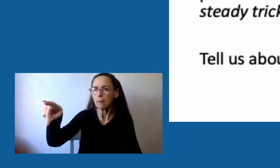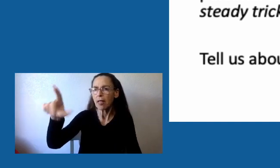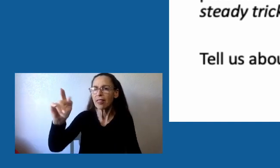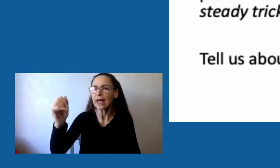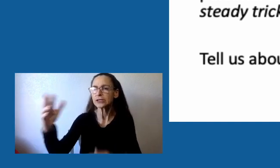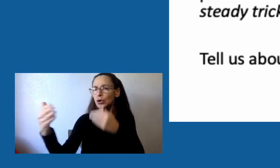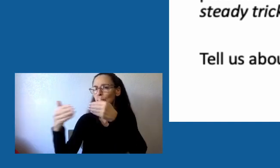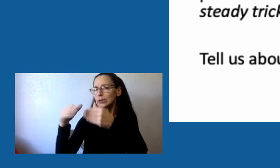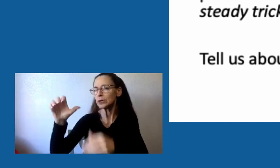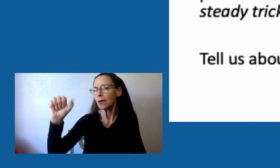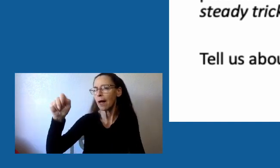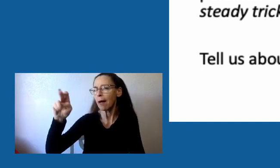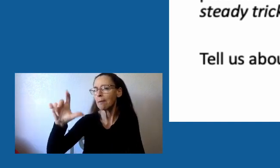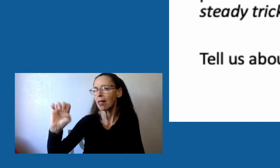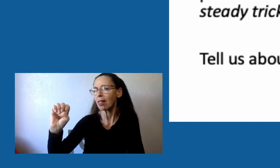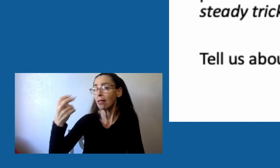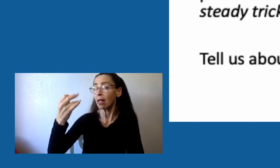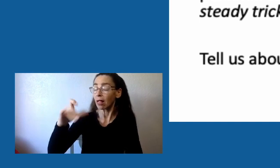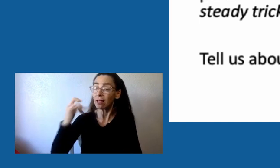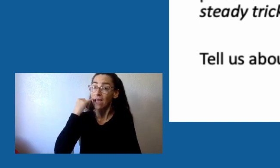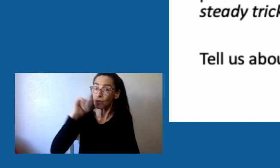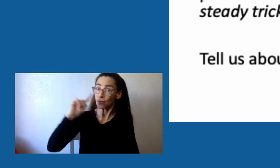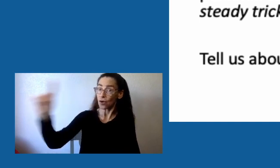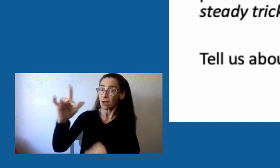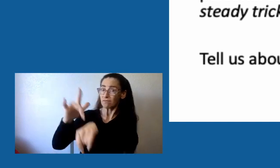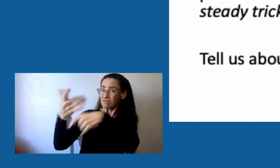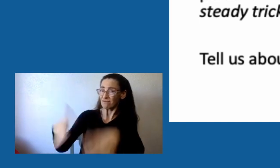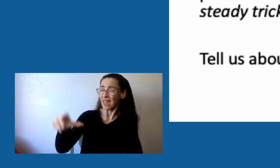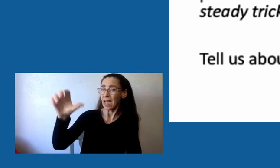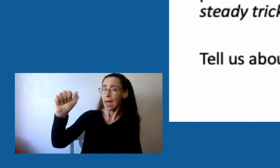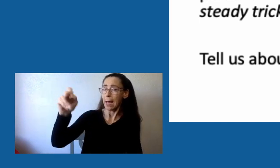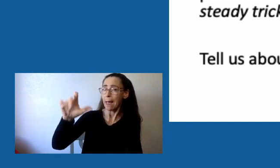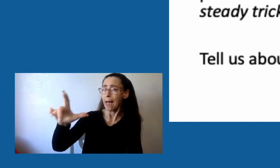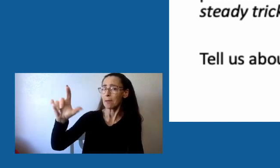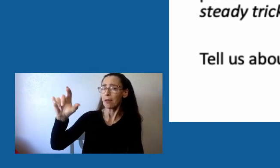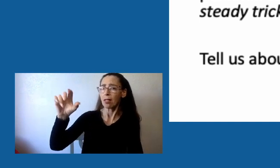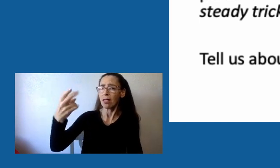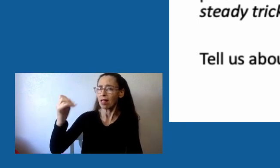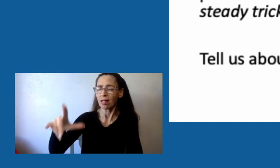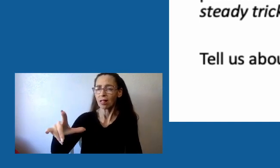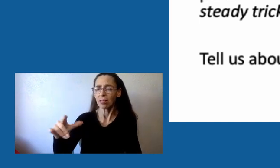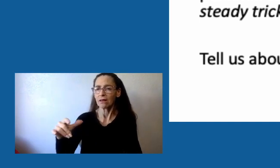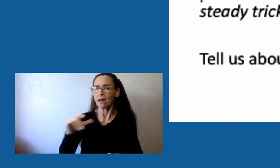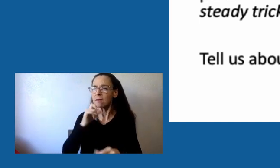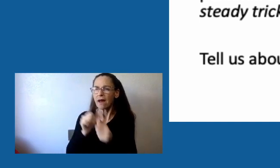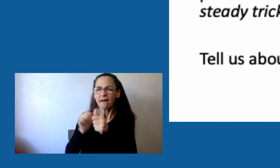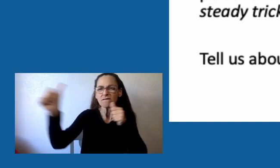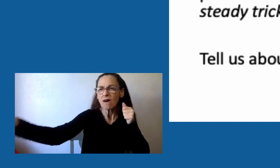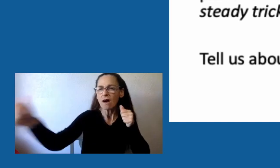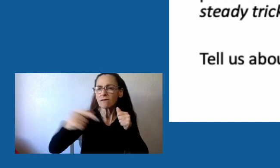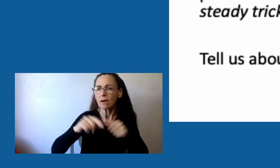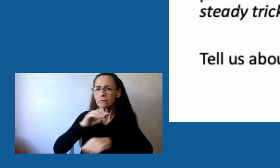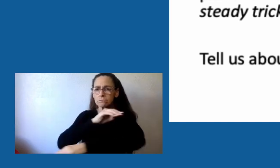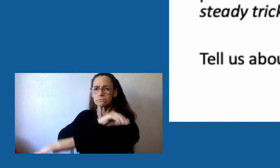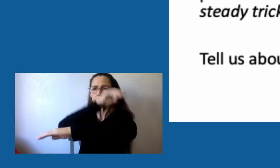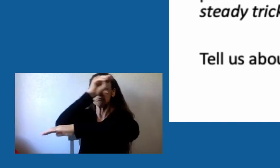Hill. And for those of you who've been up to Apple Hill and you go up to 50 Tourist Tahoe, which I'm not that far now from, there's a